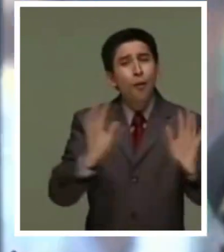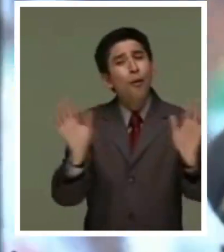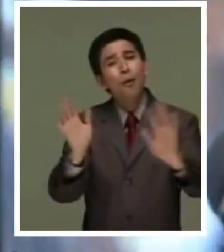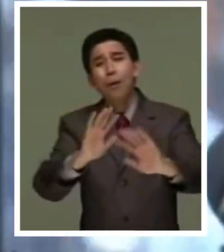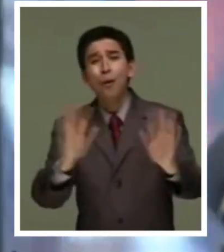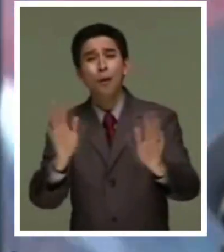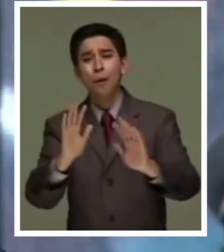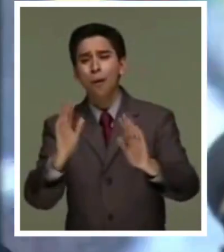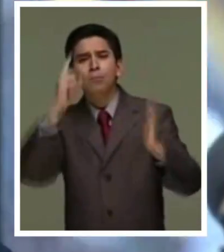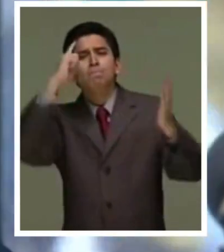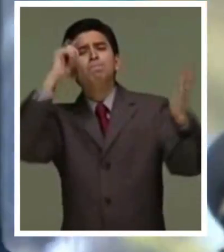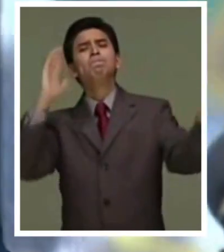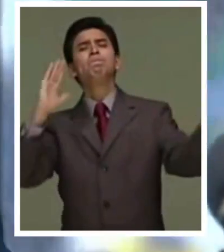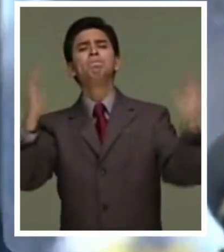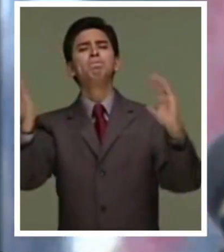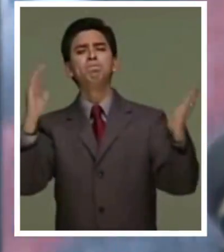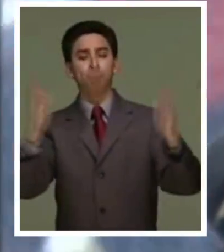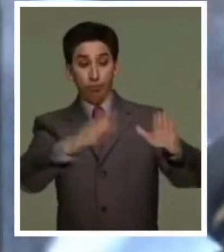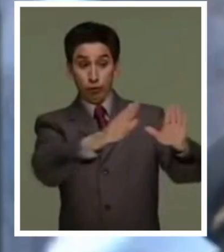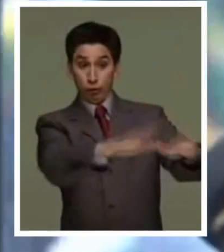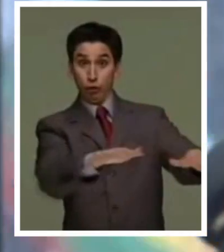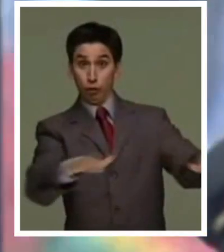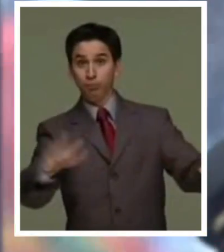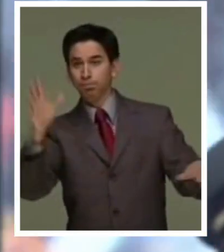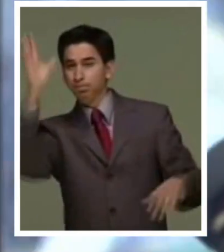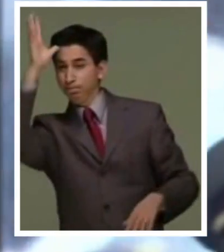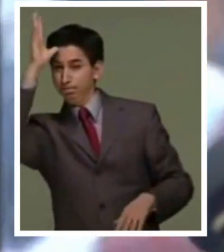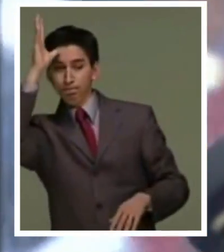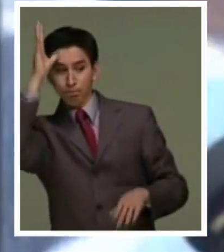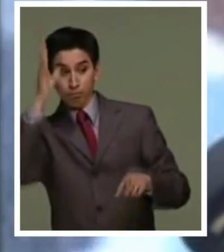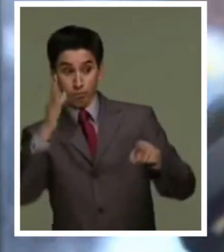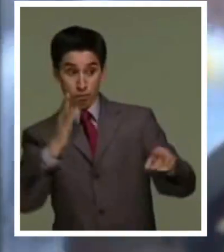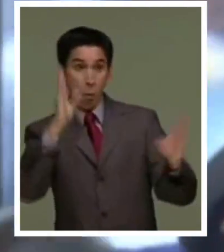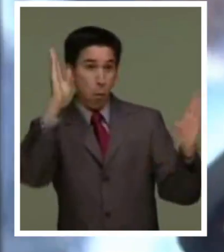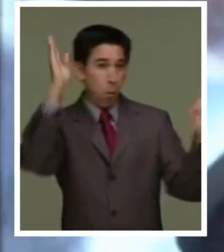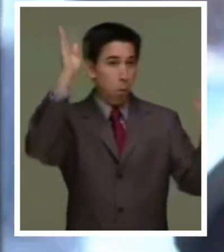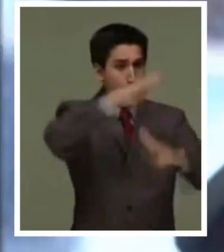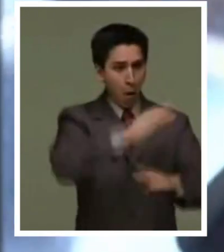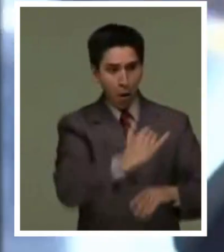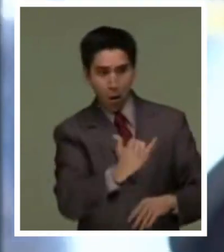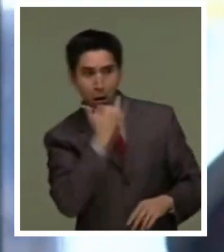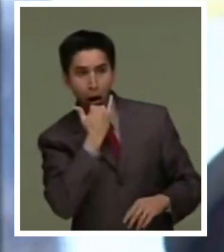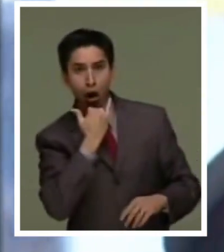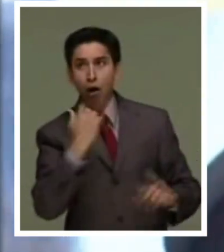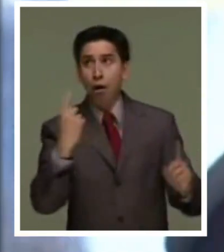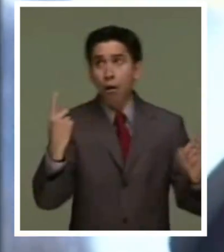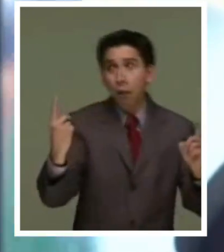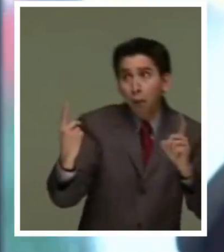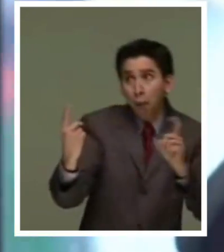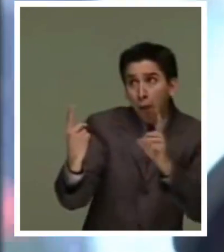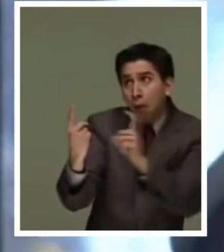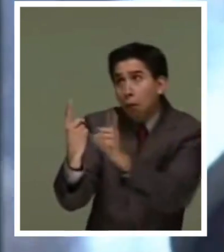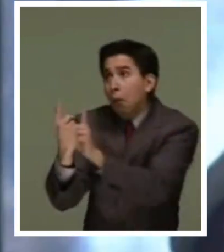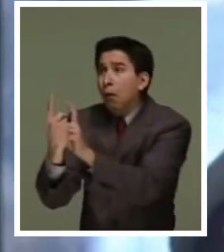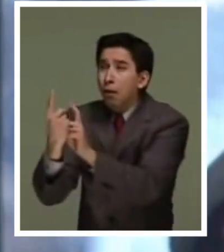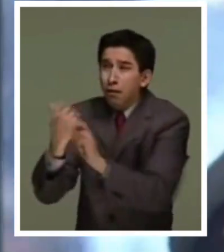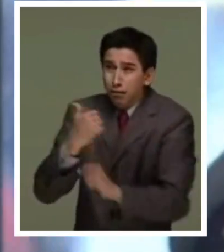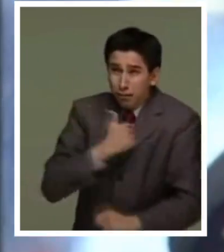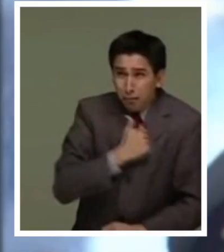Moreover, he accepted the consequences of his actions, knowing that standing up to powerful interests and